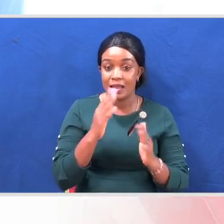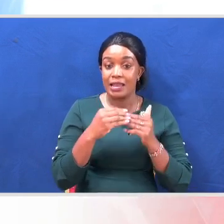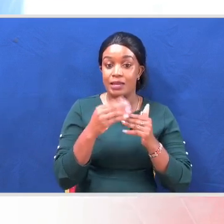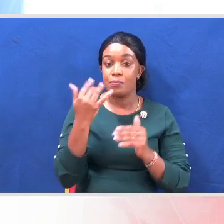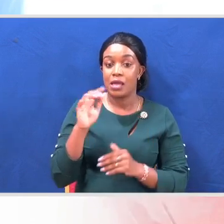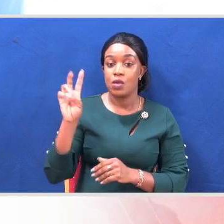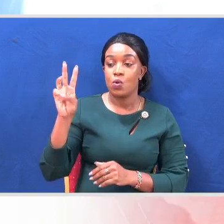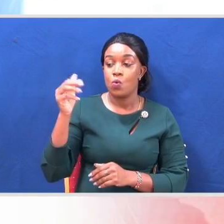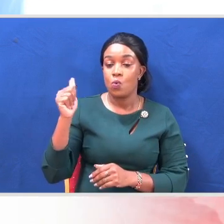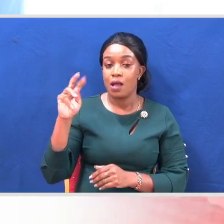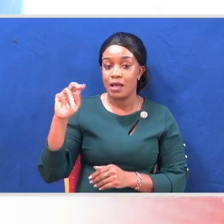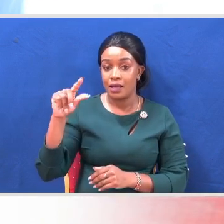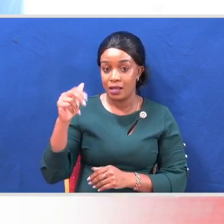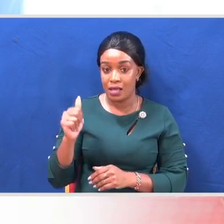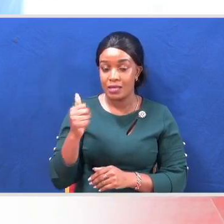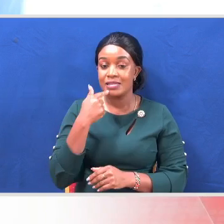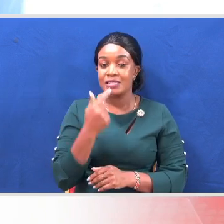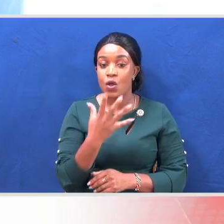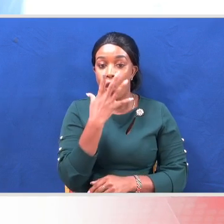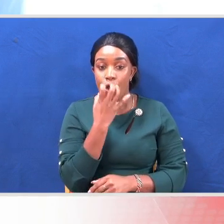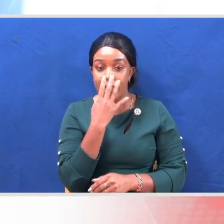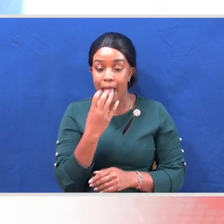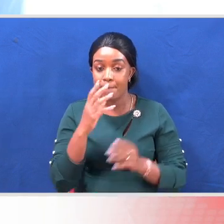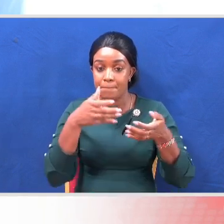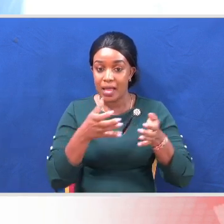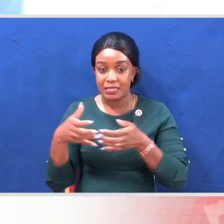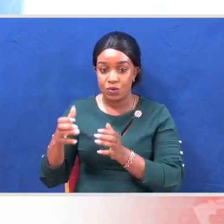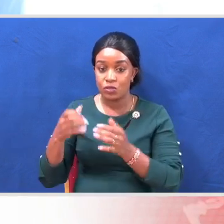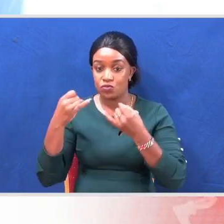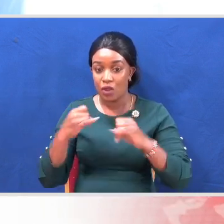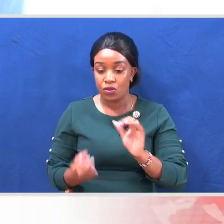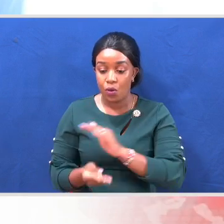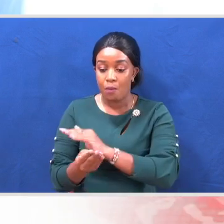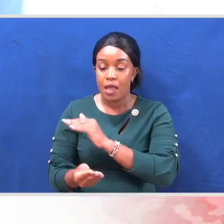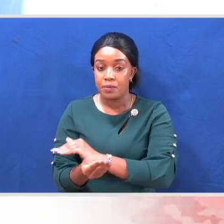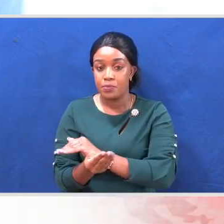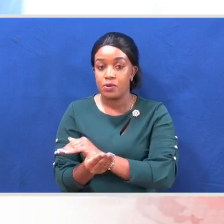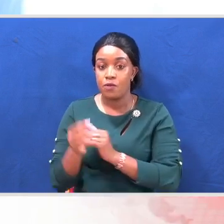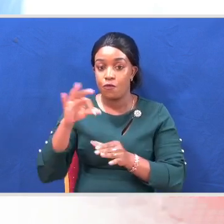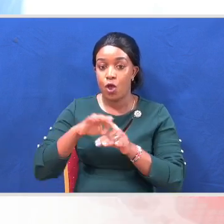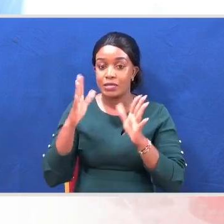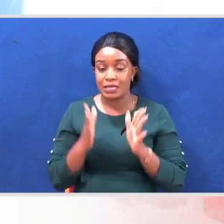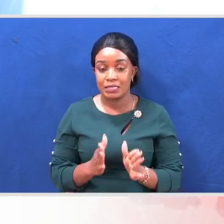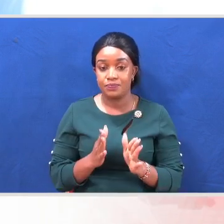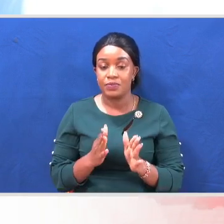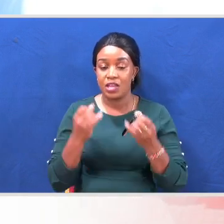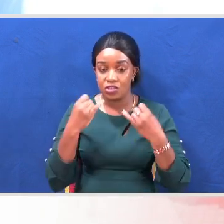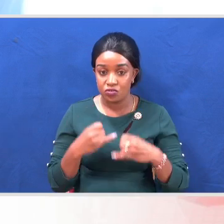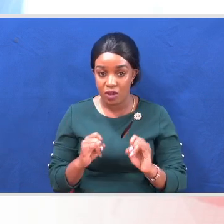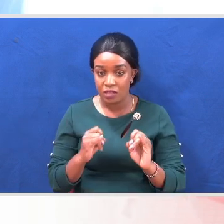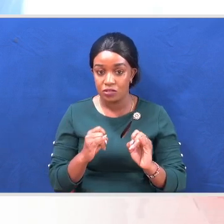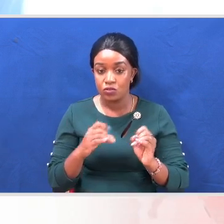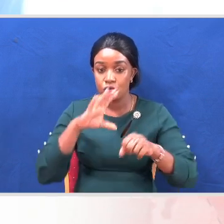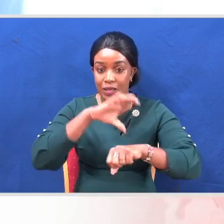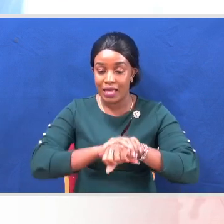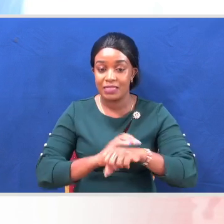that the ODM party was attempting to bribe voters here and try to sway the support towards